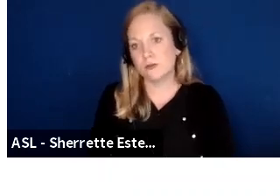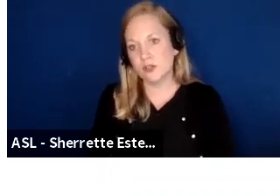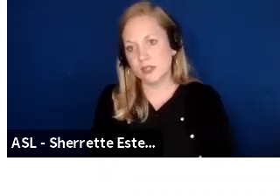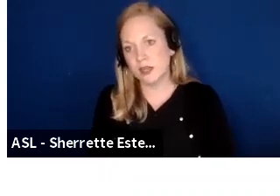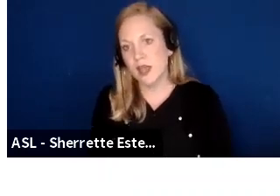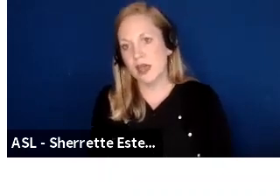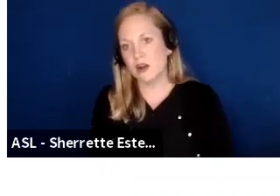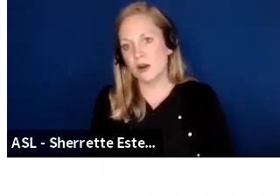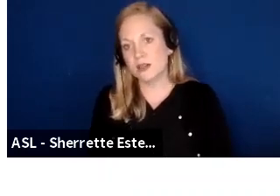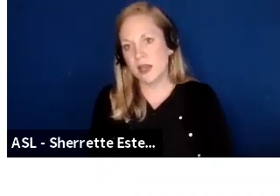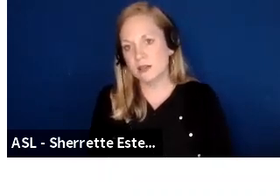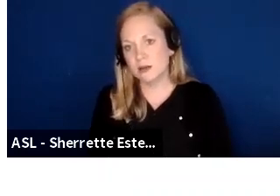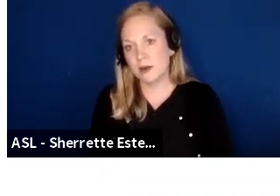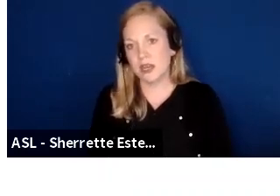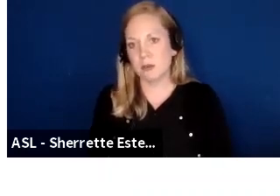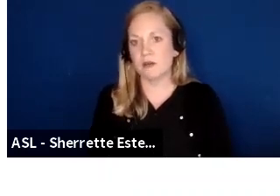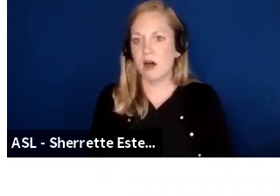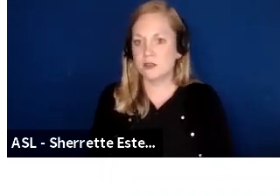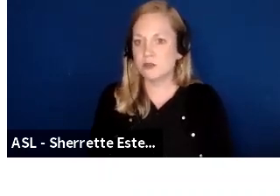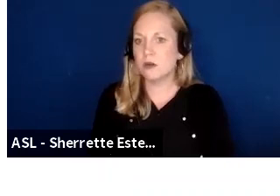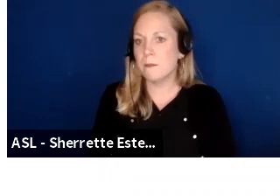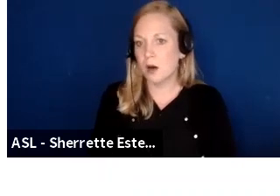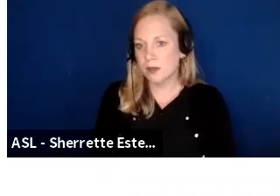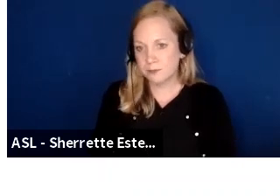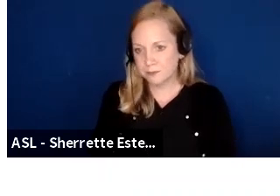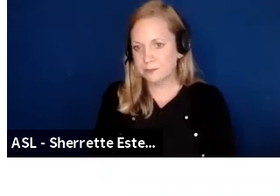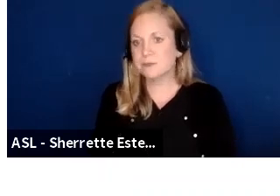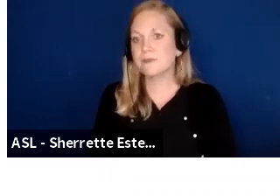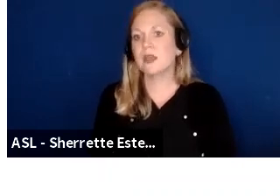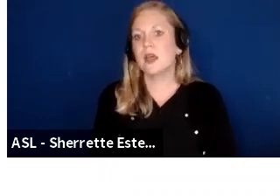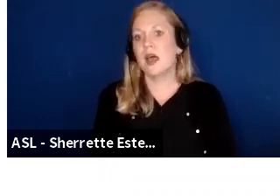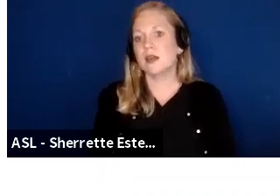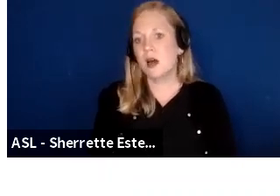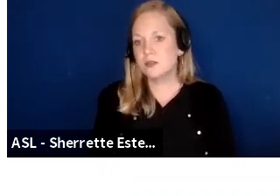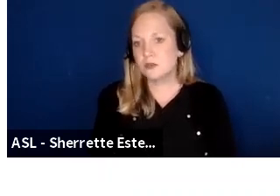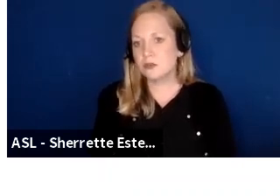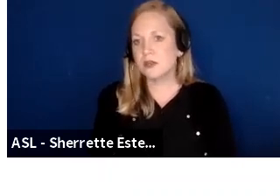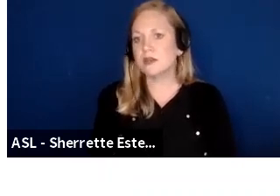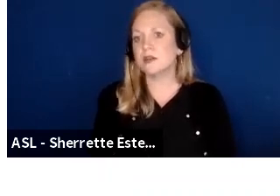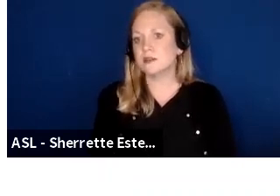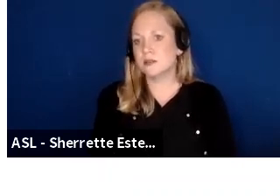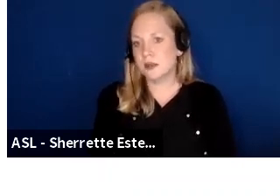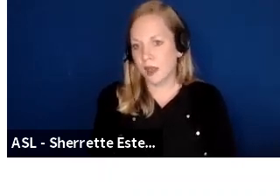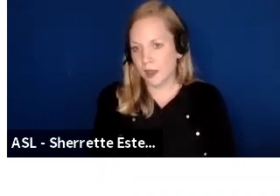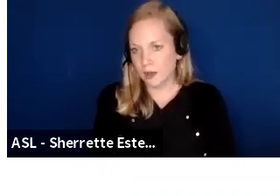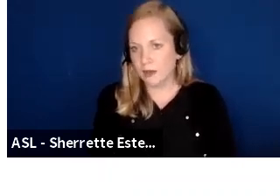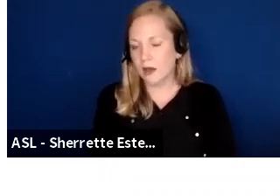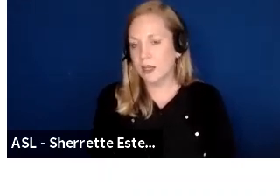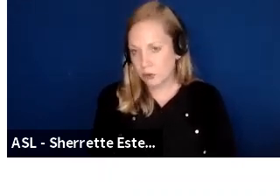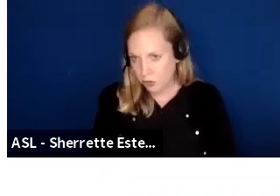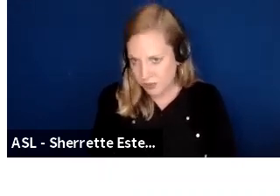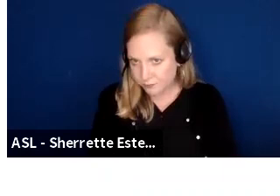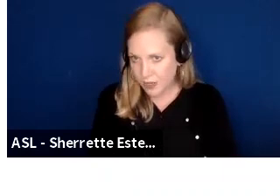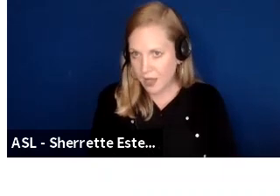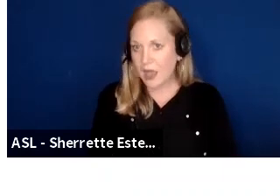Gallaudet University and an architect by the name of Hoffmann. And Hansel is a